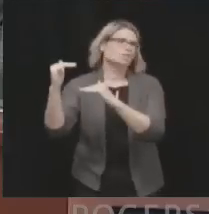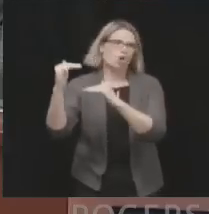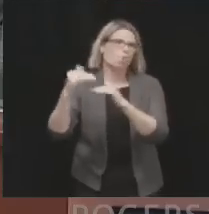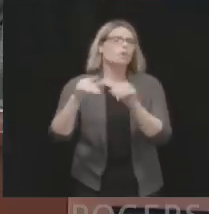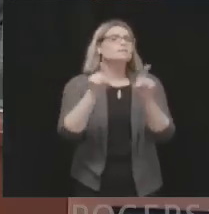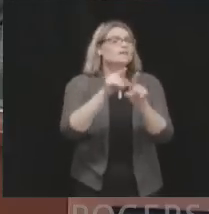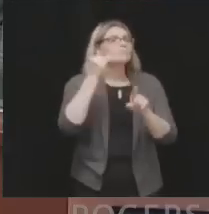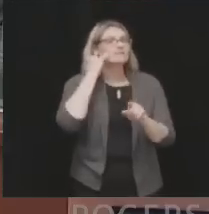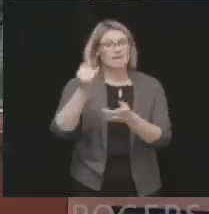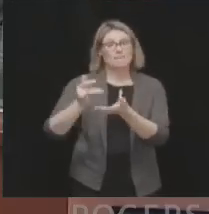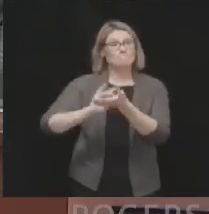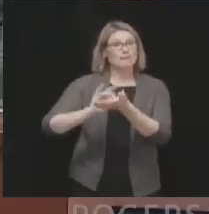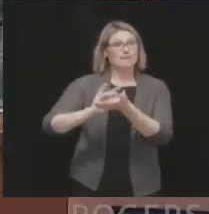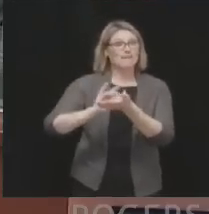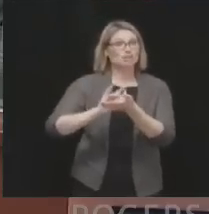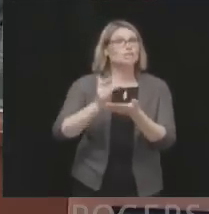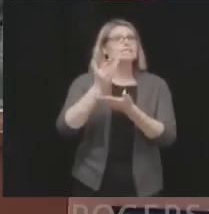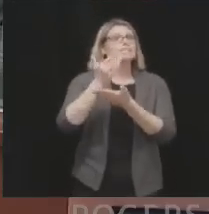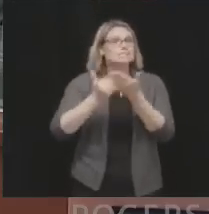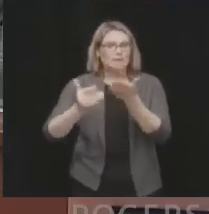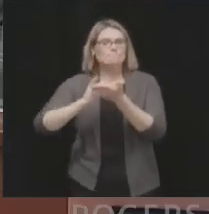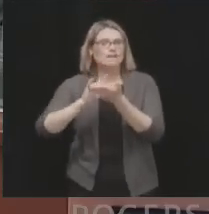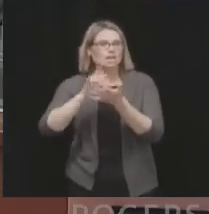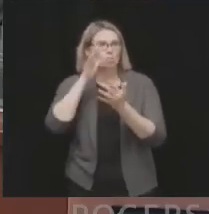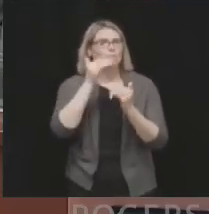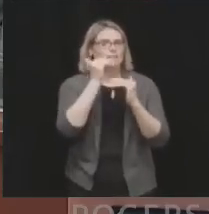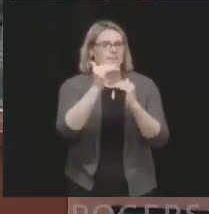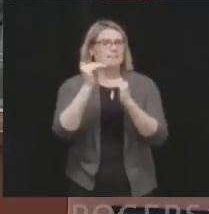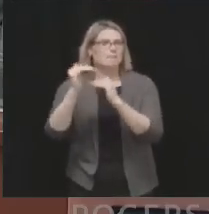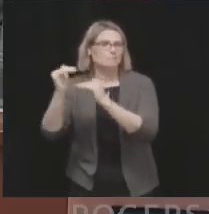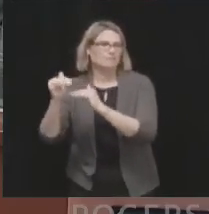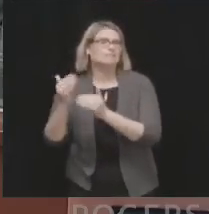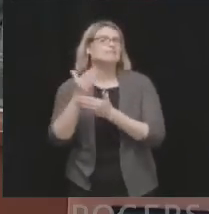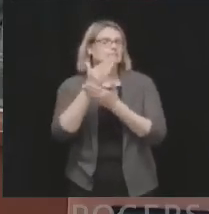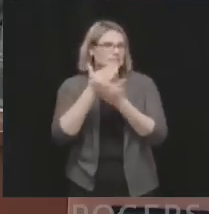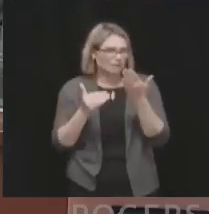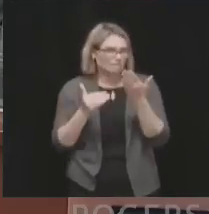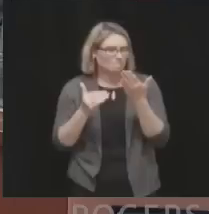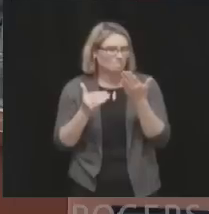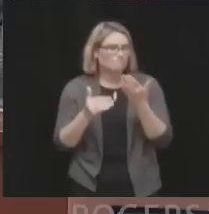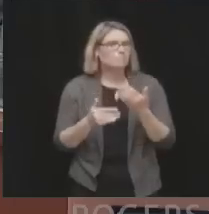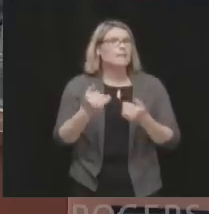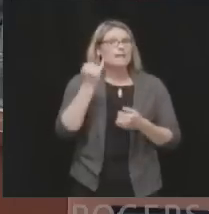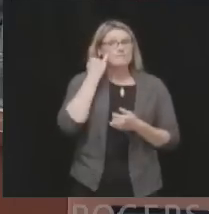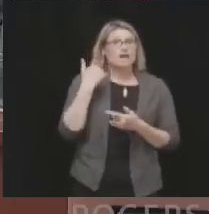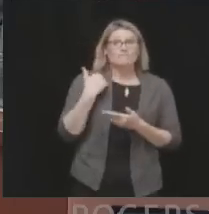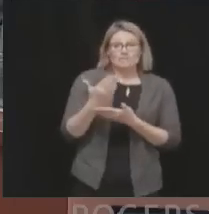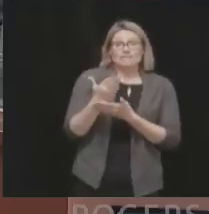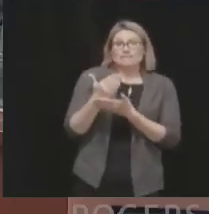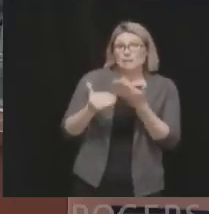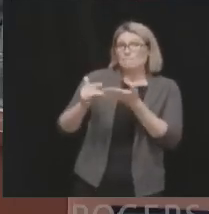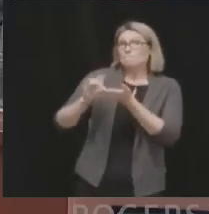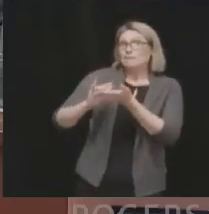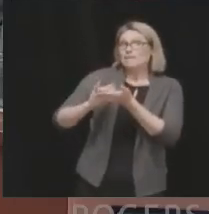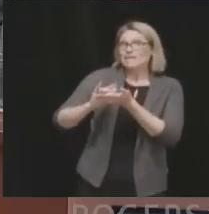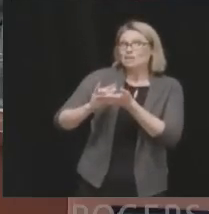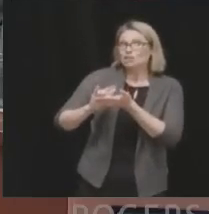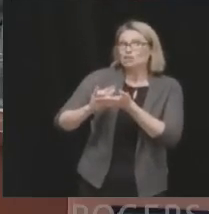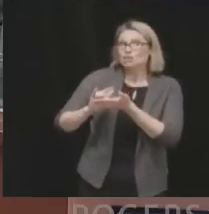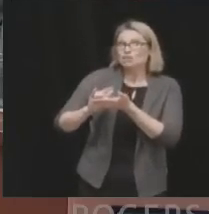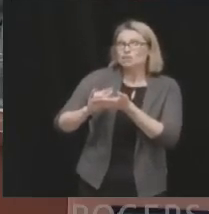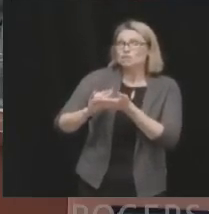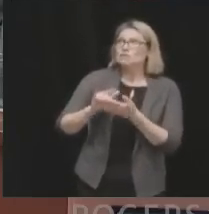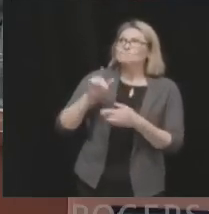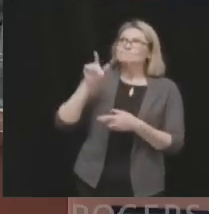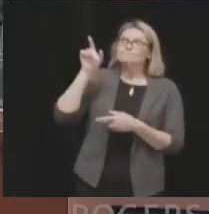are going to be in supply, and some evidence behind that, I would certainly support a 30-day order on that. But